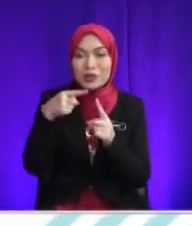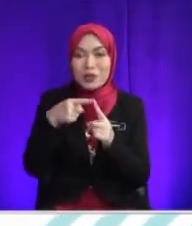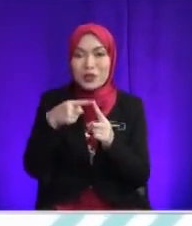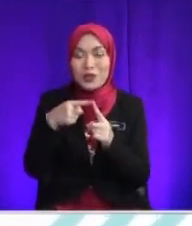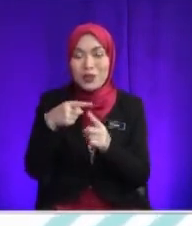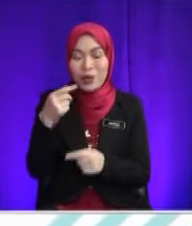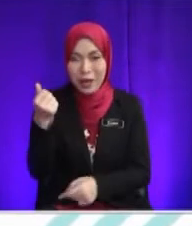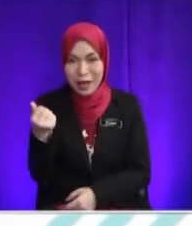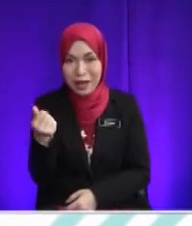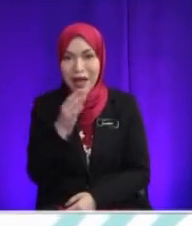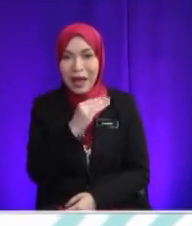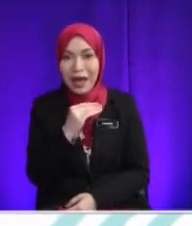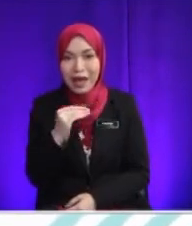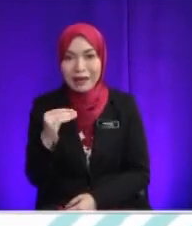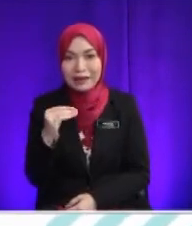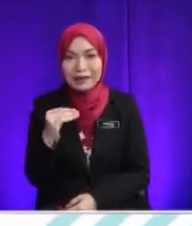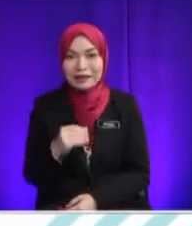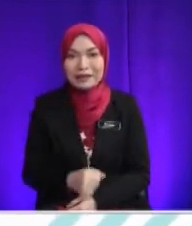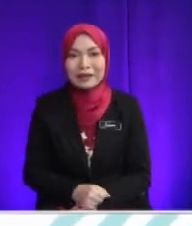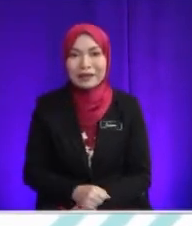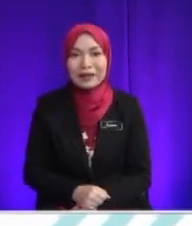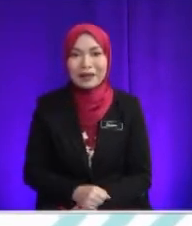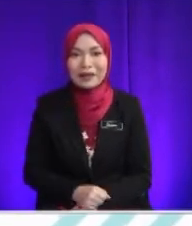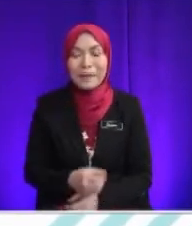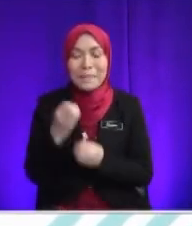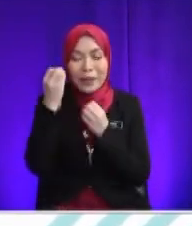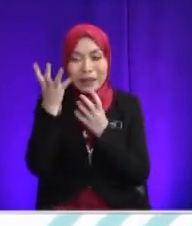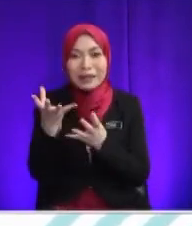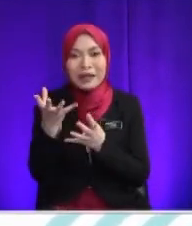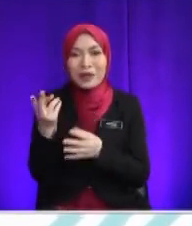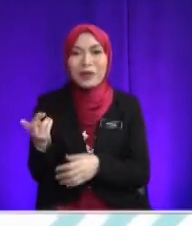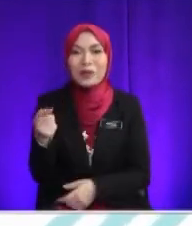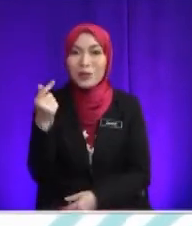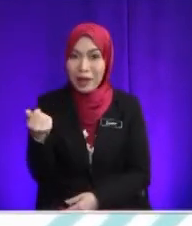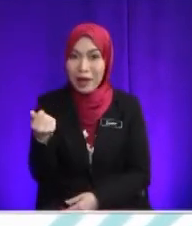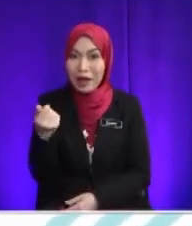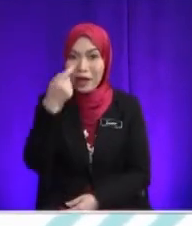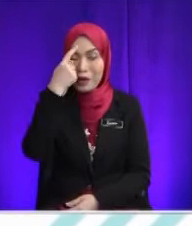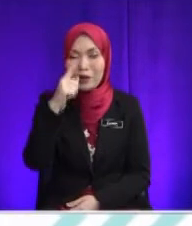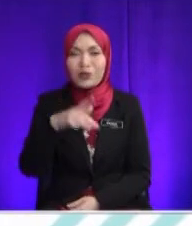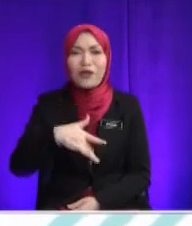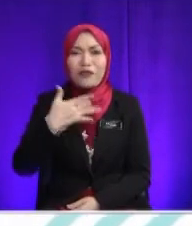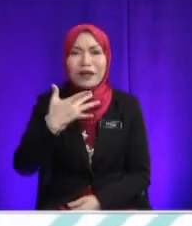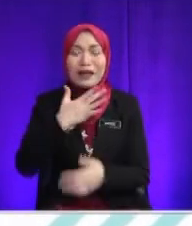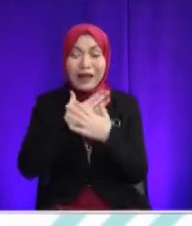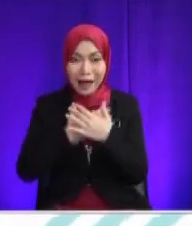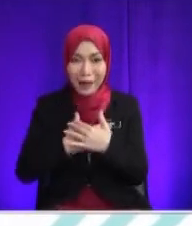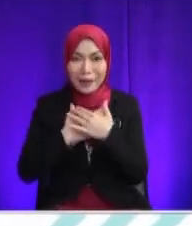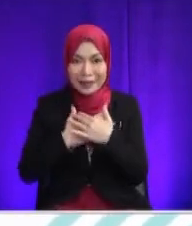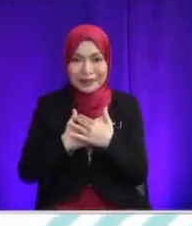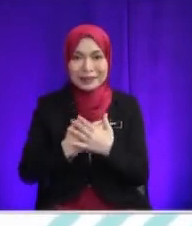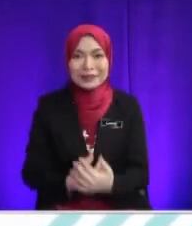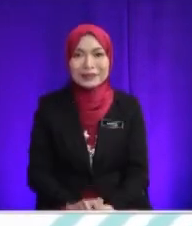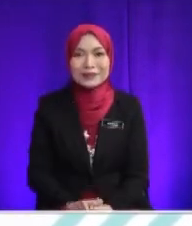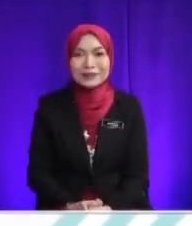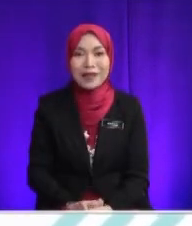use the word reassure, it can replace the phrase make her feel calmer. Let's check. Alright, well done. Thank you, Nazifa.